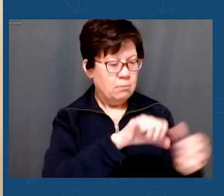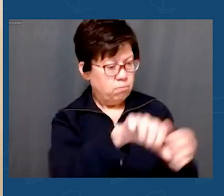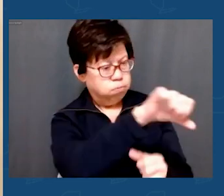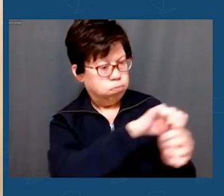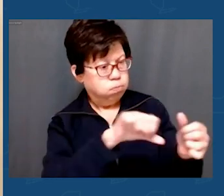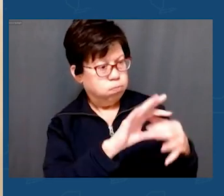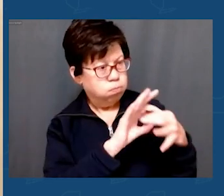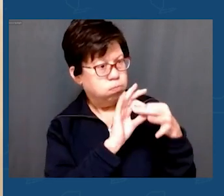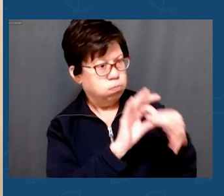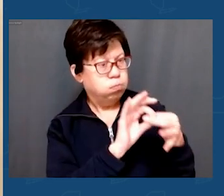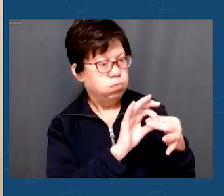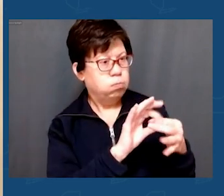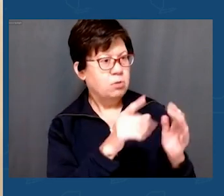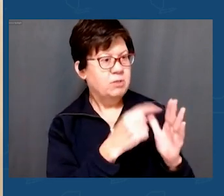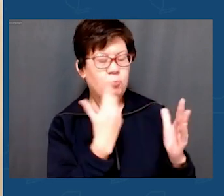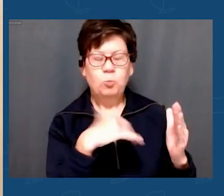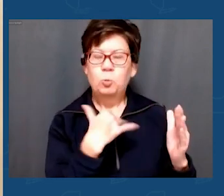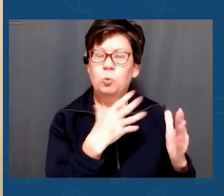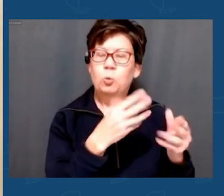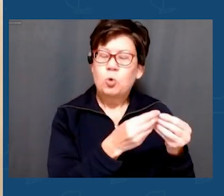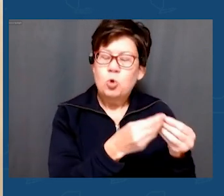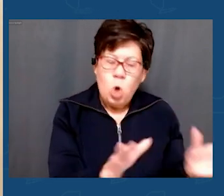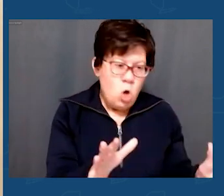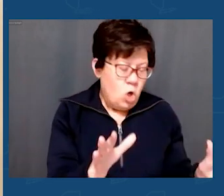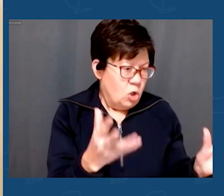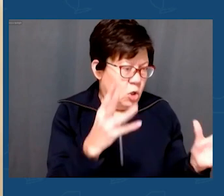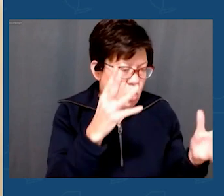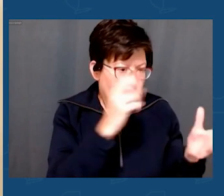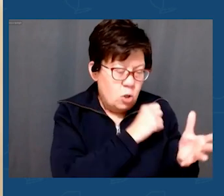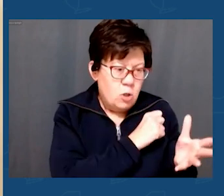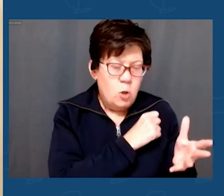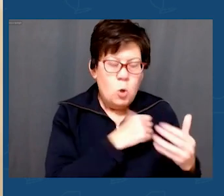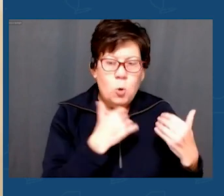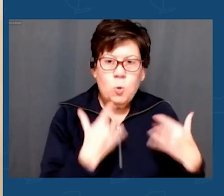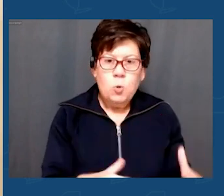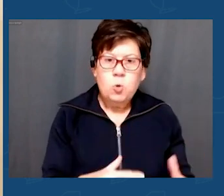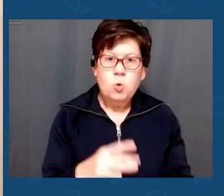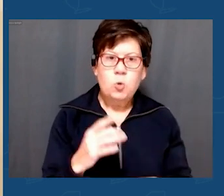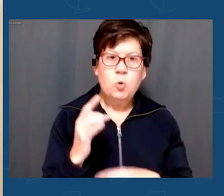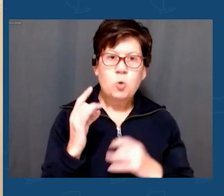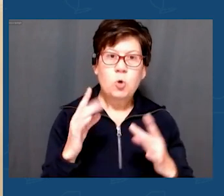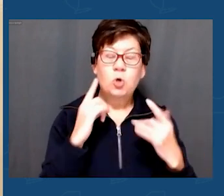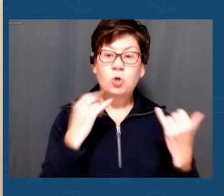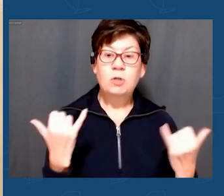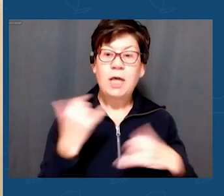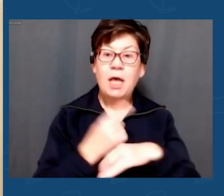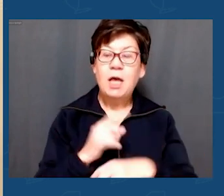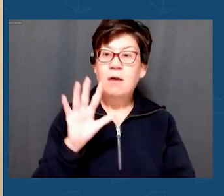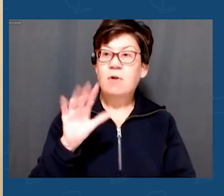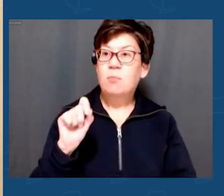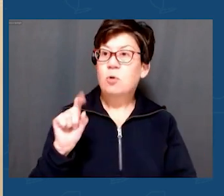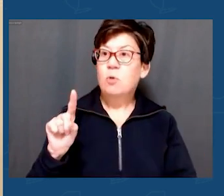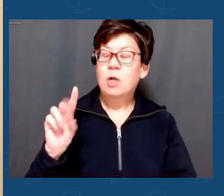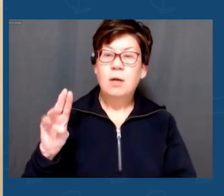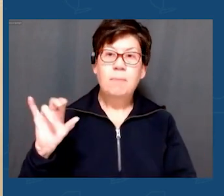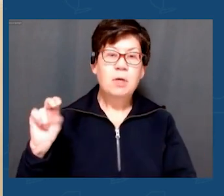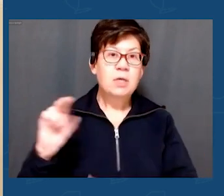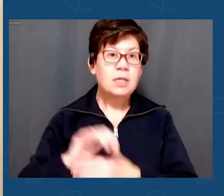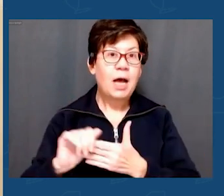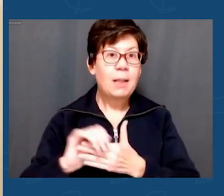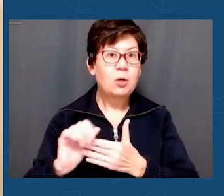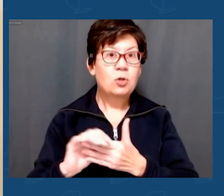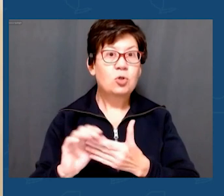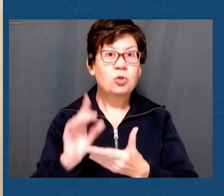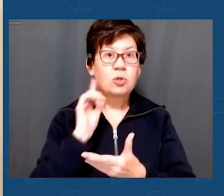a negative effect on young people still today. So what we're talking about today is awarding $5.1 million to school-based mental health programs.